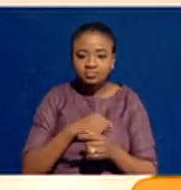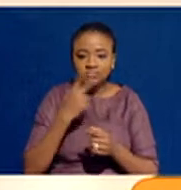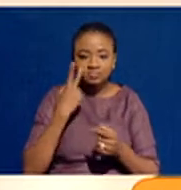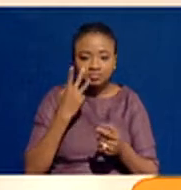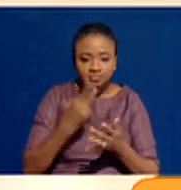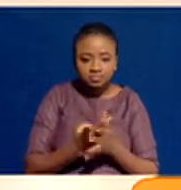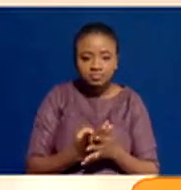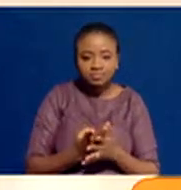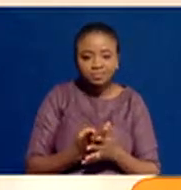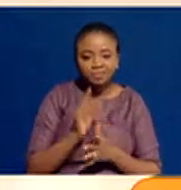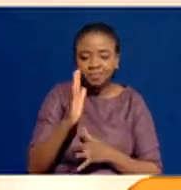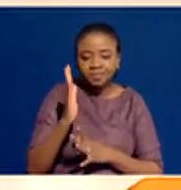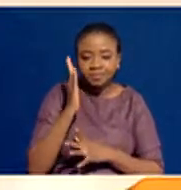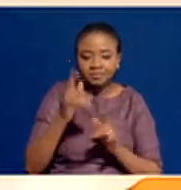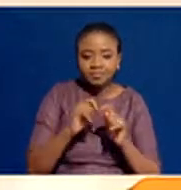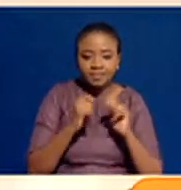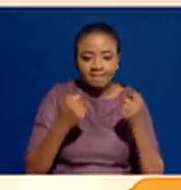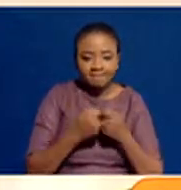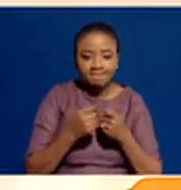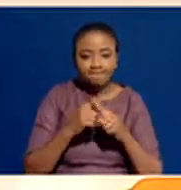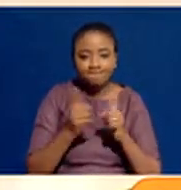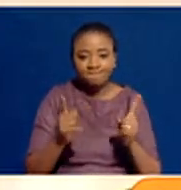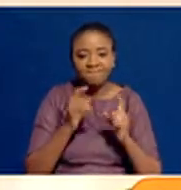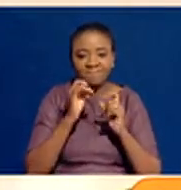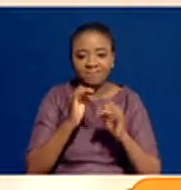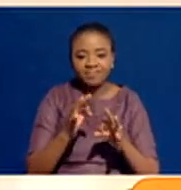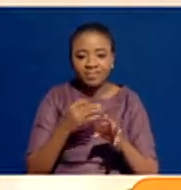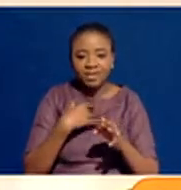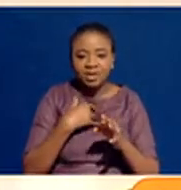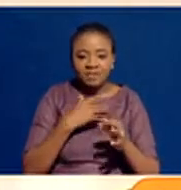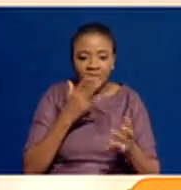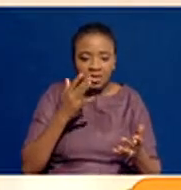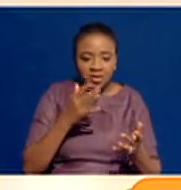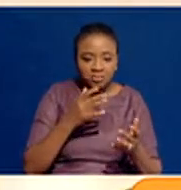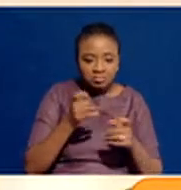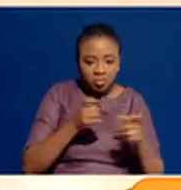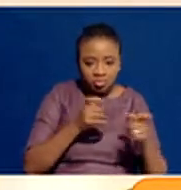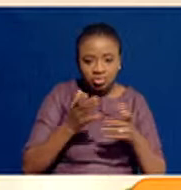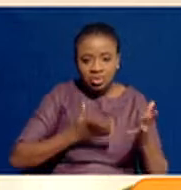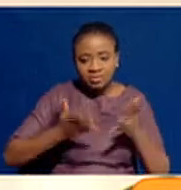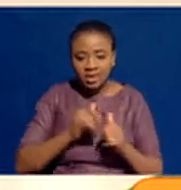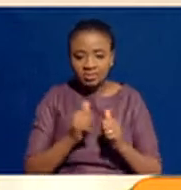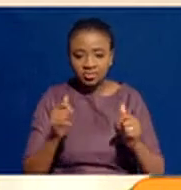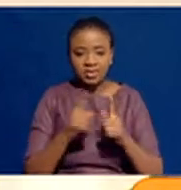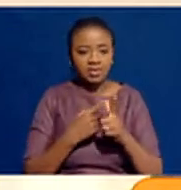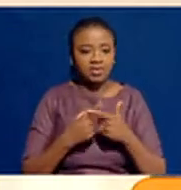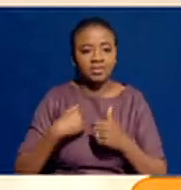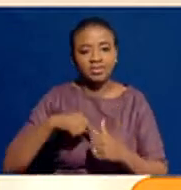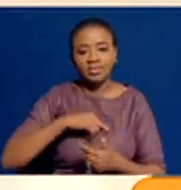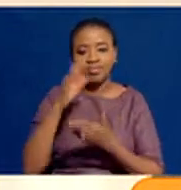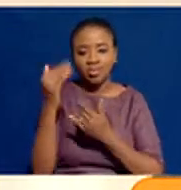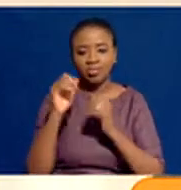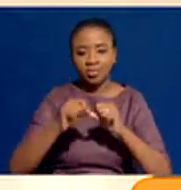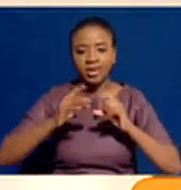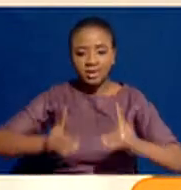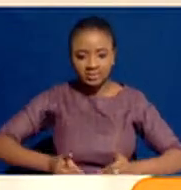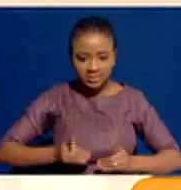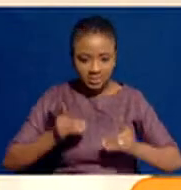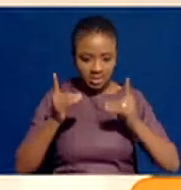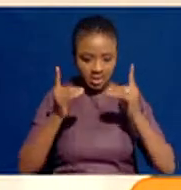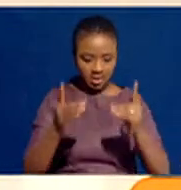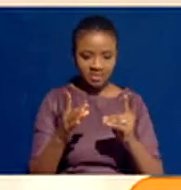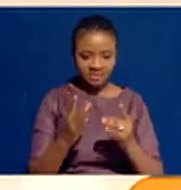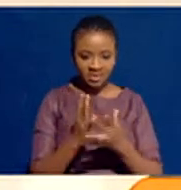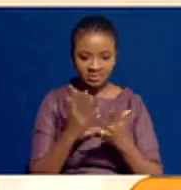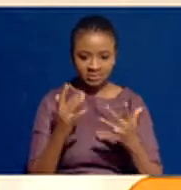personnel, such that without the checks and appearances, we hope that we will be able to deliver something